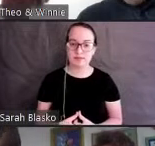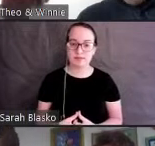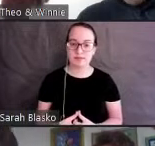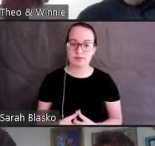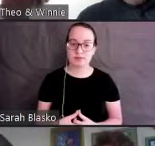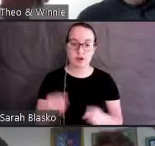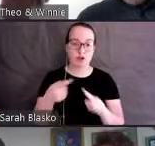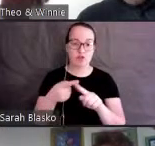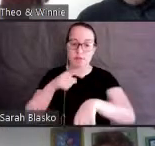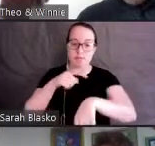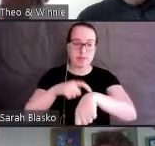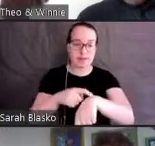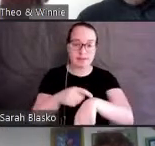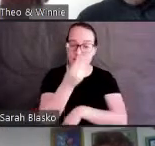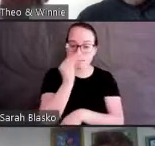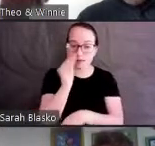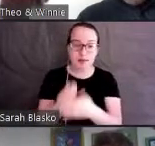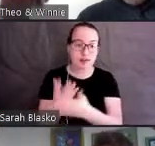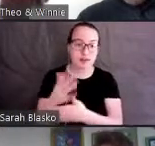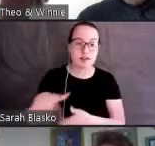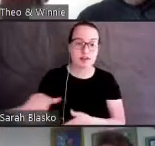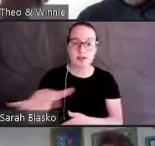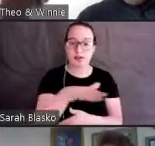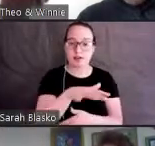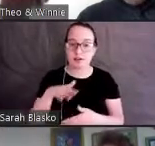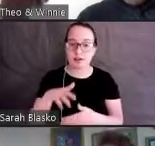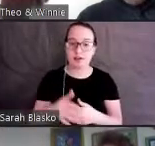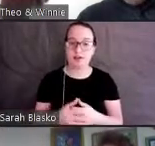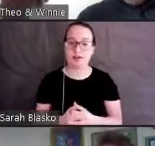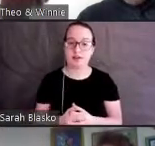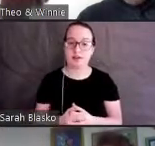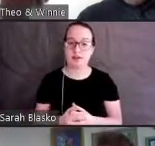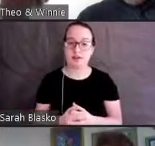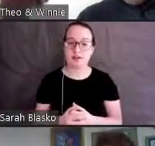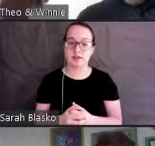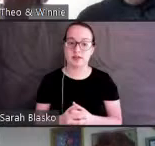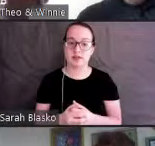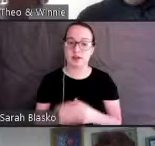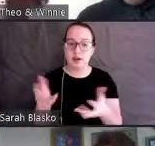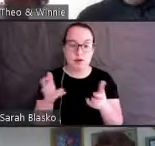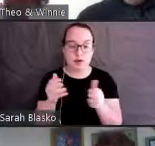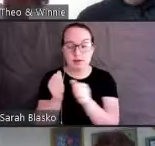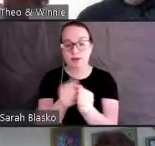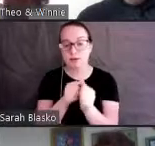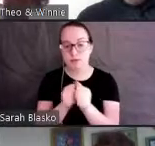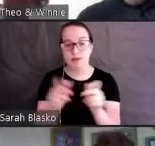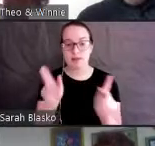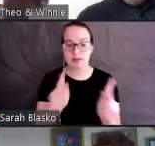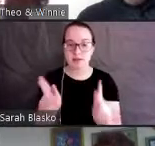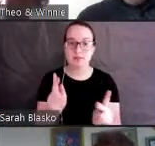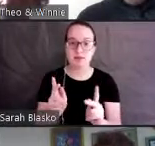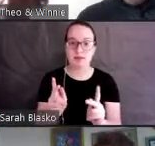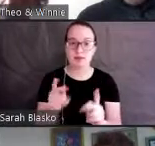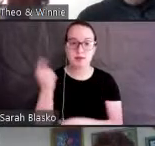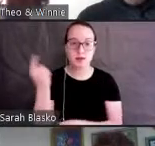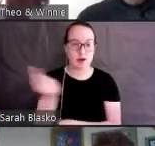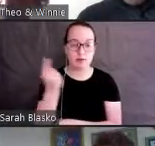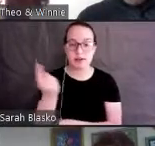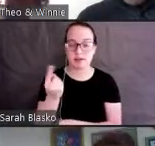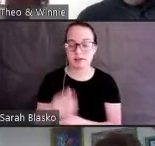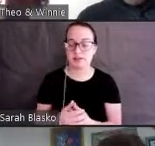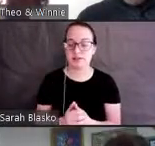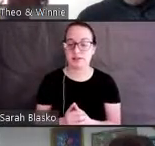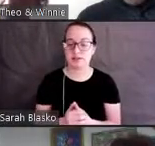made, you know, had them have the tabernacle so he would be among the people. And then, you know, all throughout, you know, scripture,